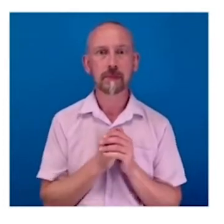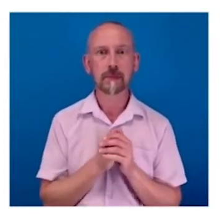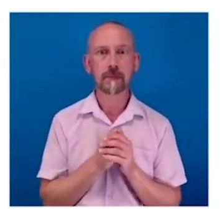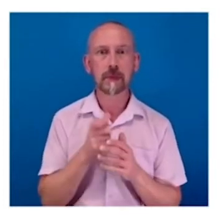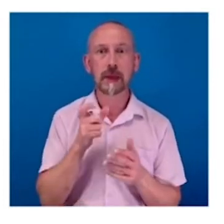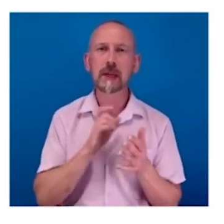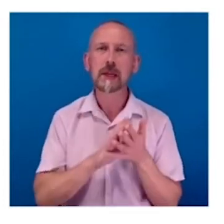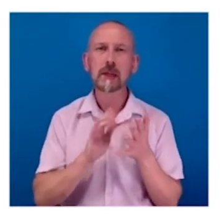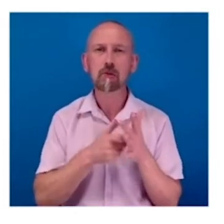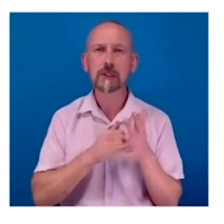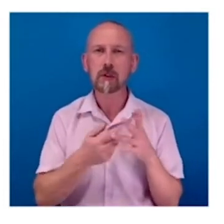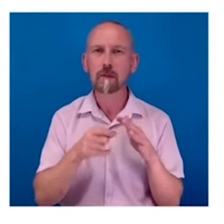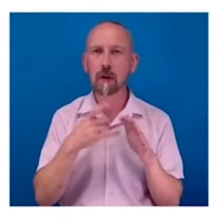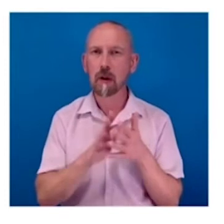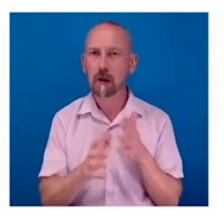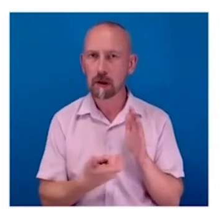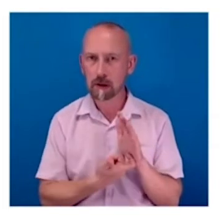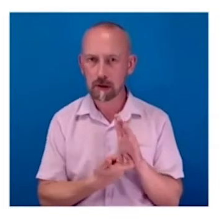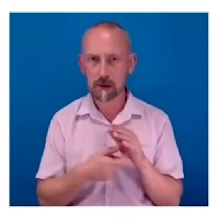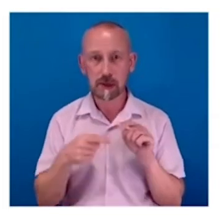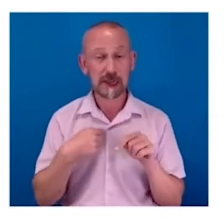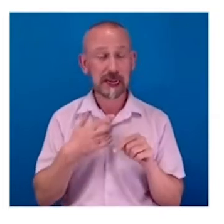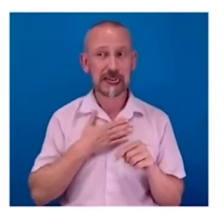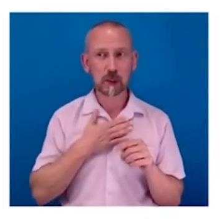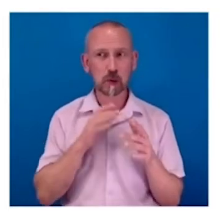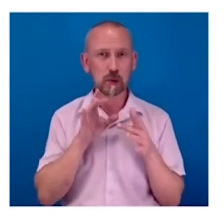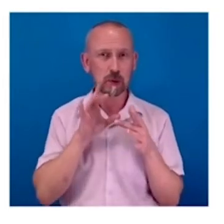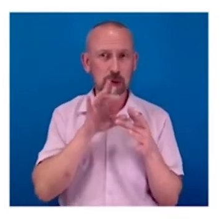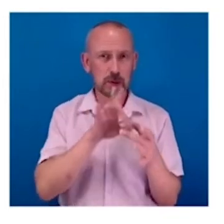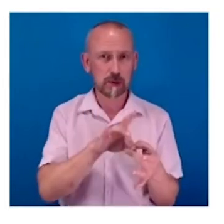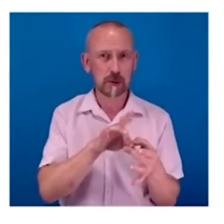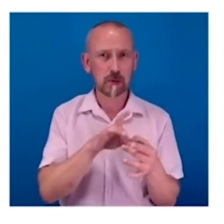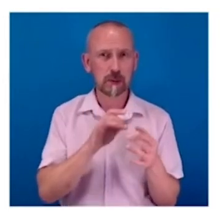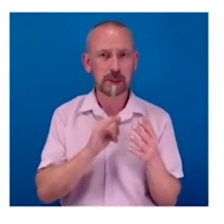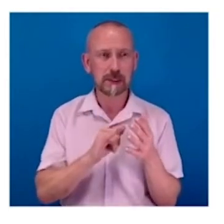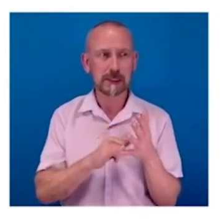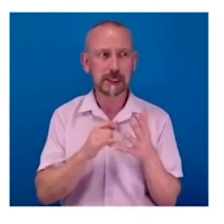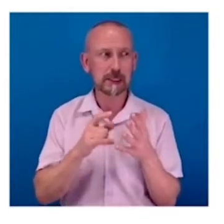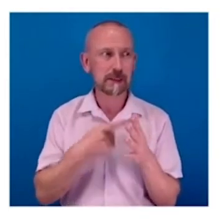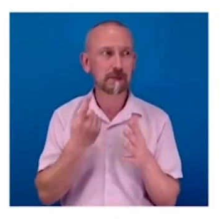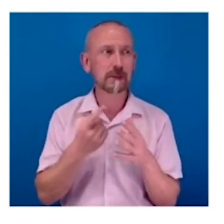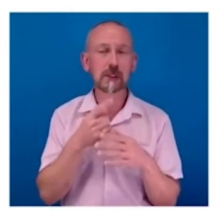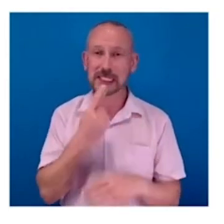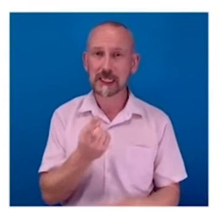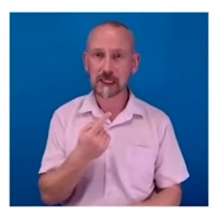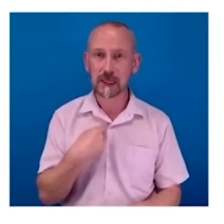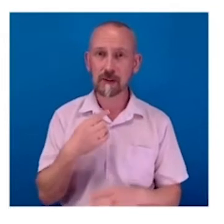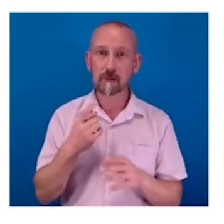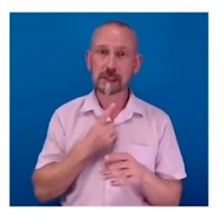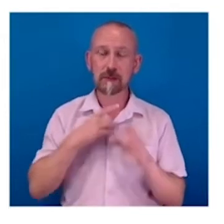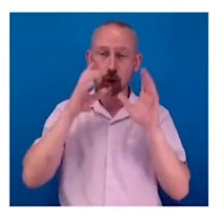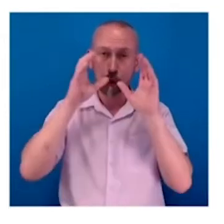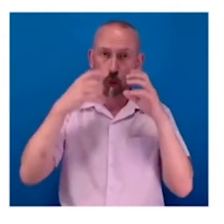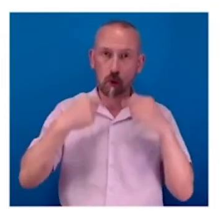said? Coming from Google, it's been really interesting to me watching the engineering teams sort of light up,